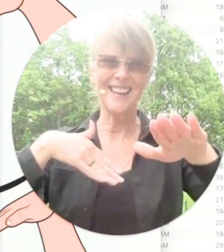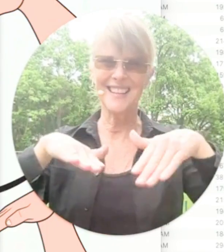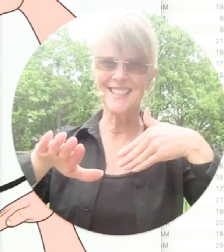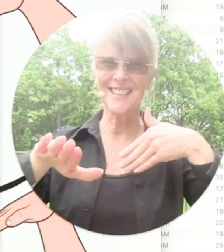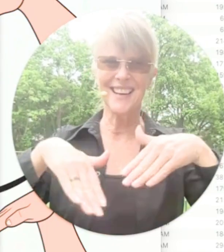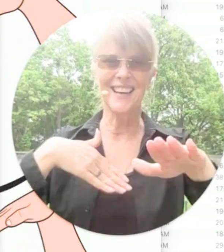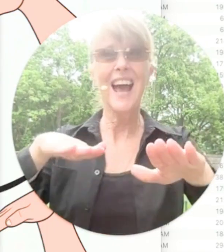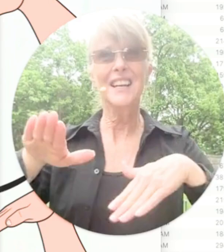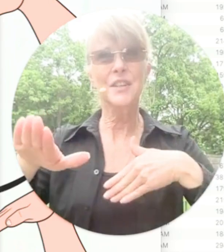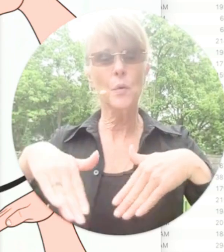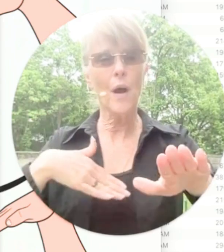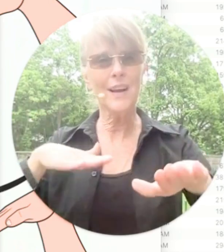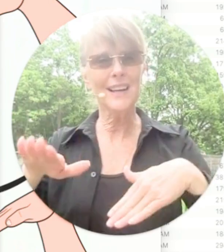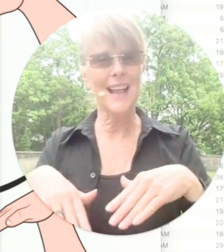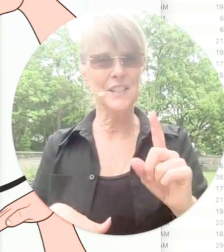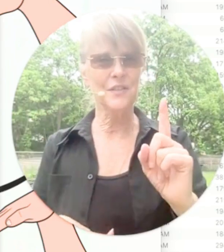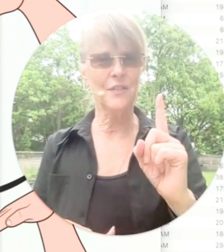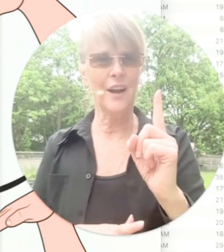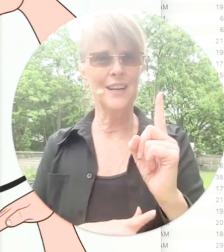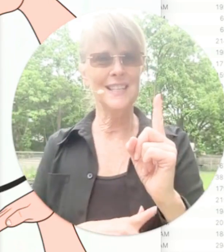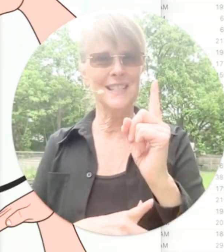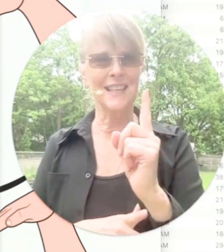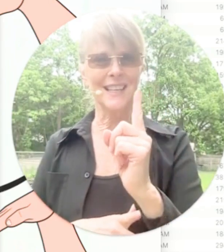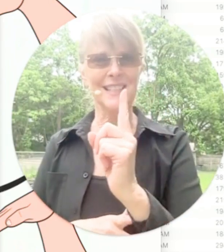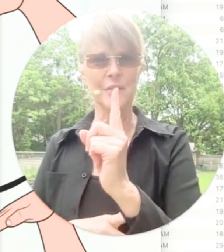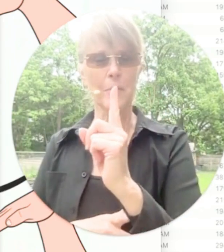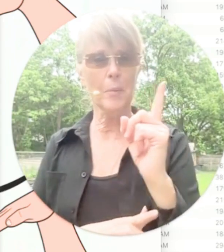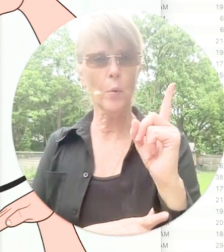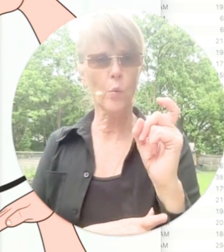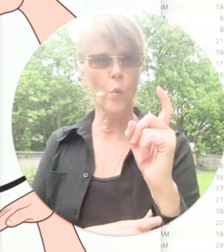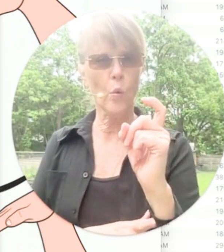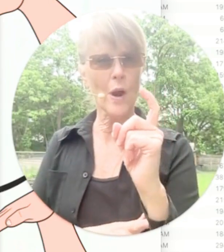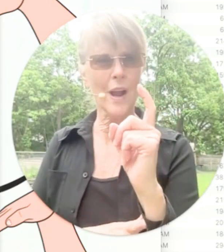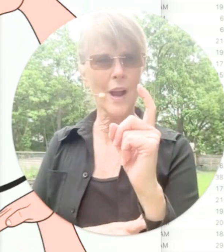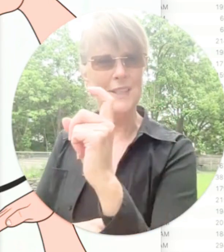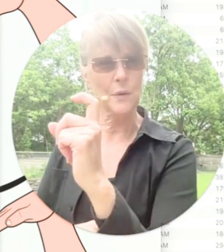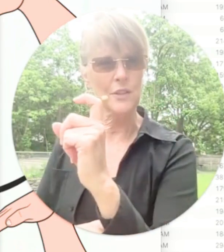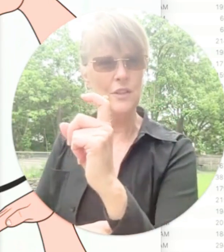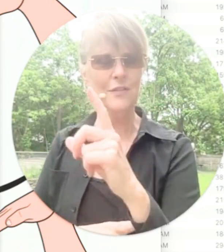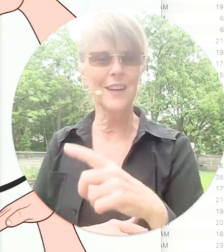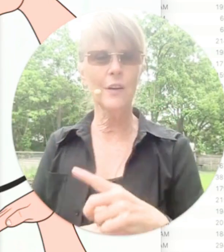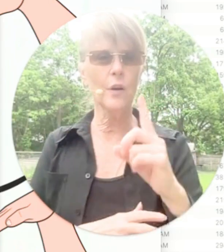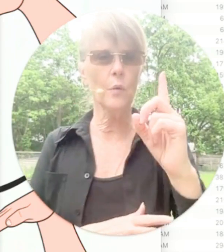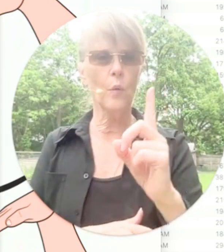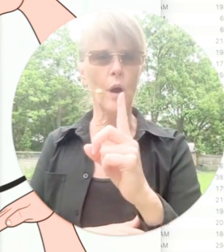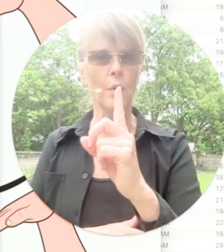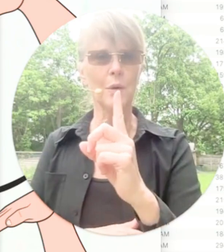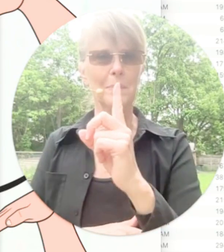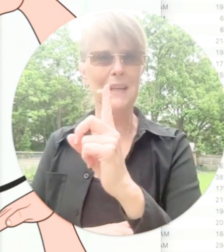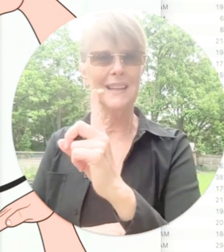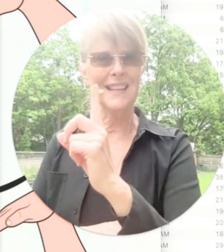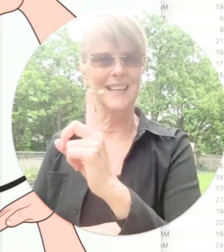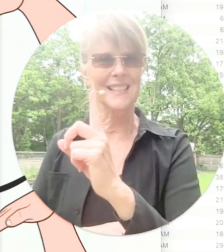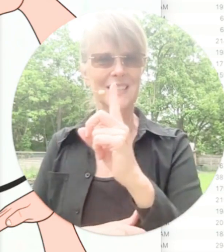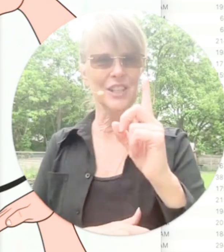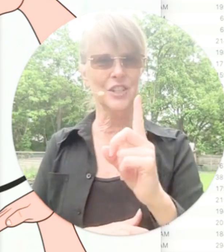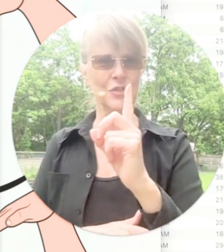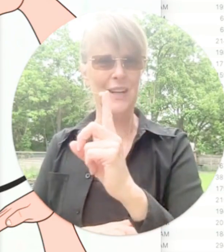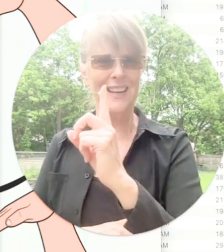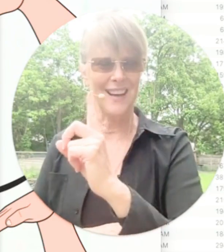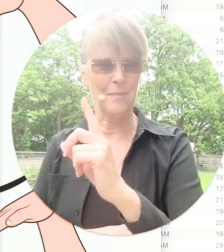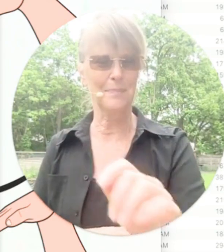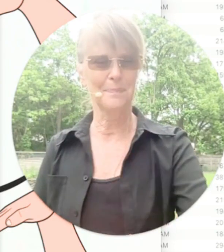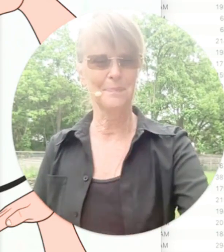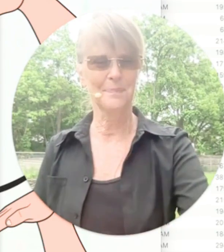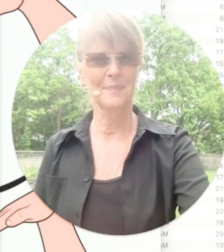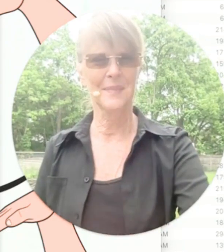I like this sign. So walk, a classifier, is this. Remember, run, we squinched our finger. Walk would be this, just straight